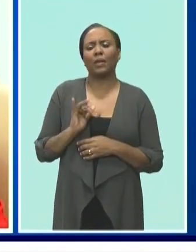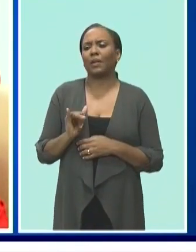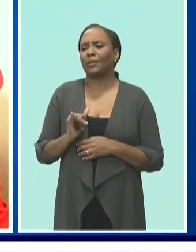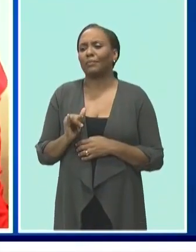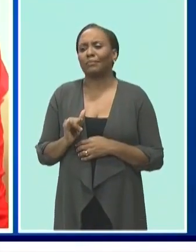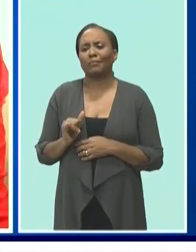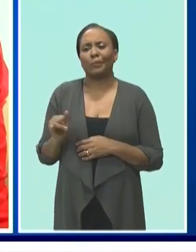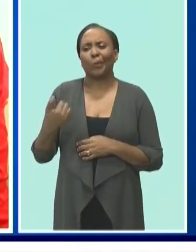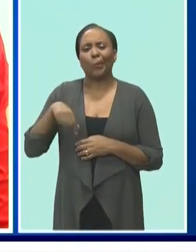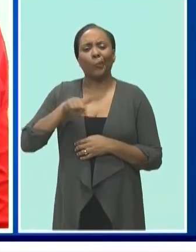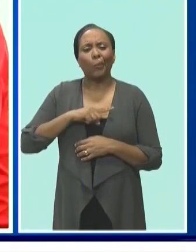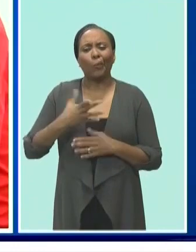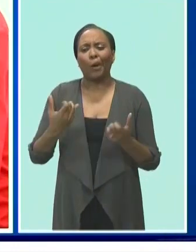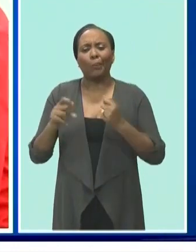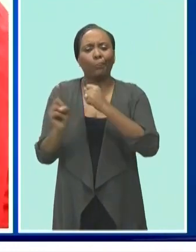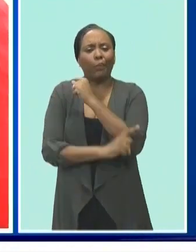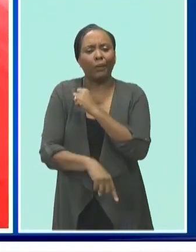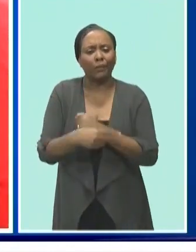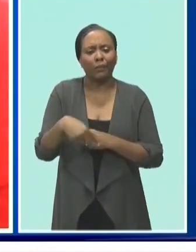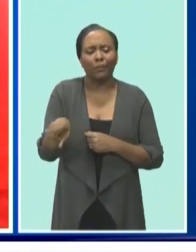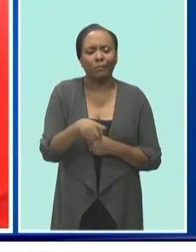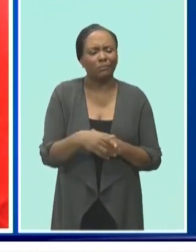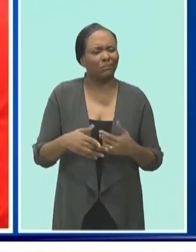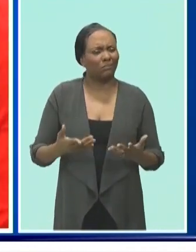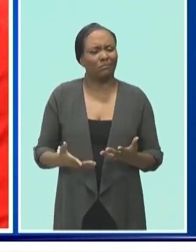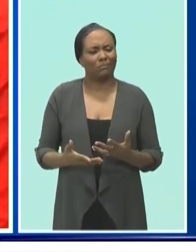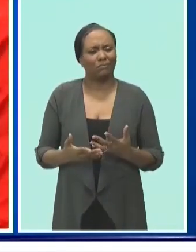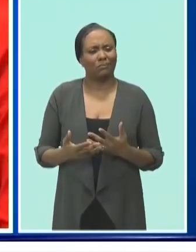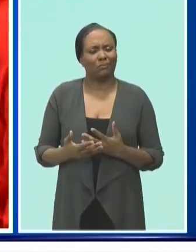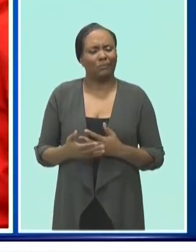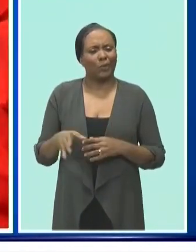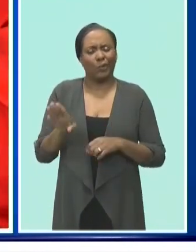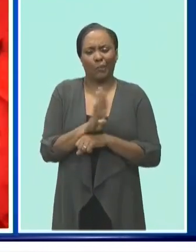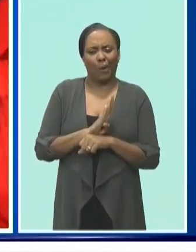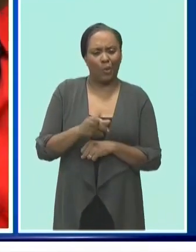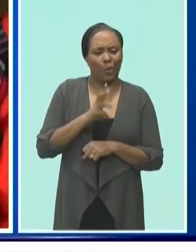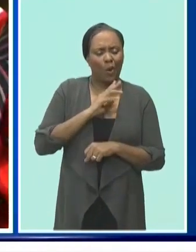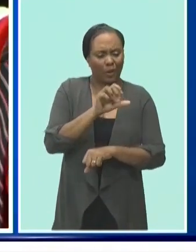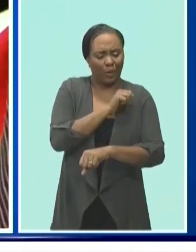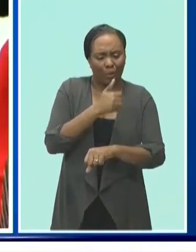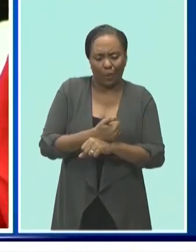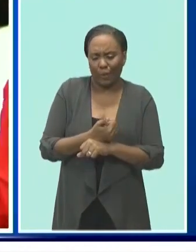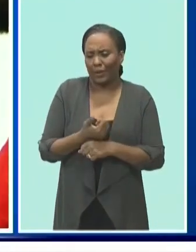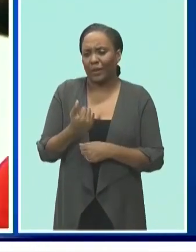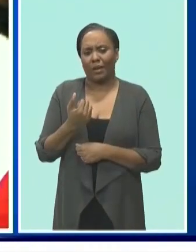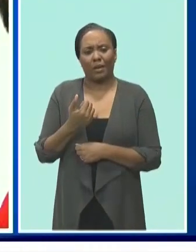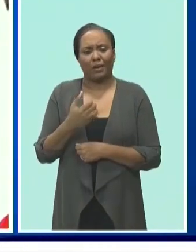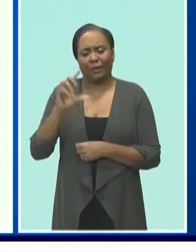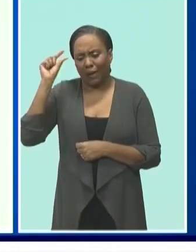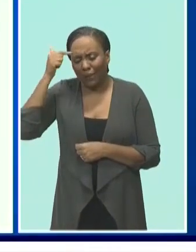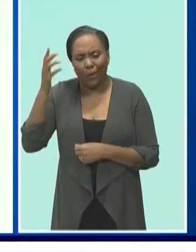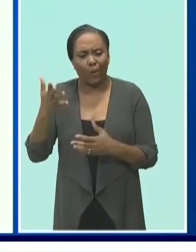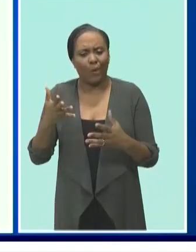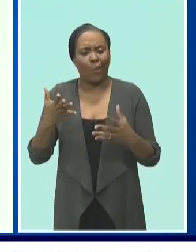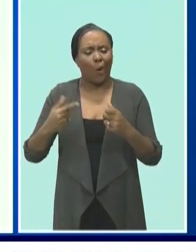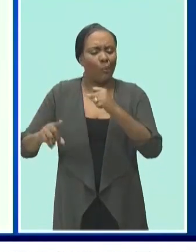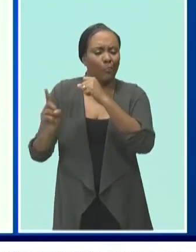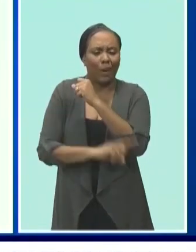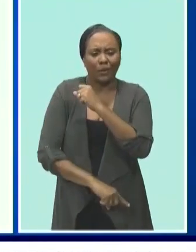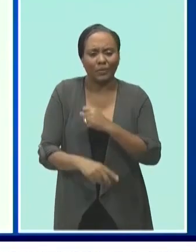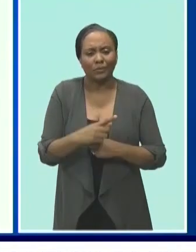punishment. That the Barbados Water Authority or the government is imposing restrictions on them